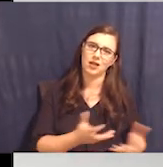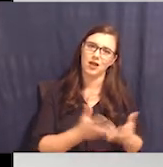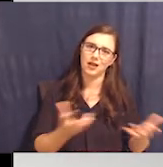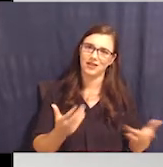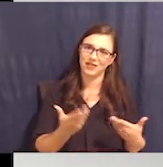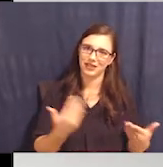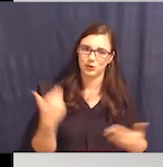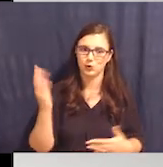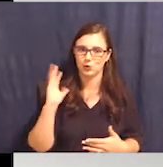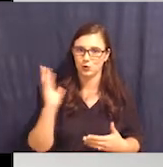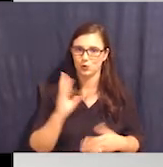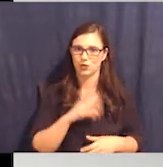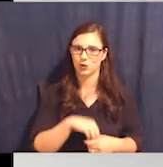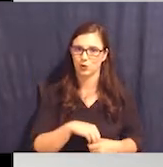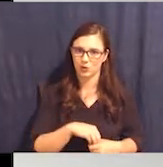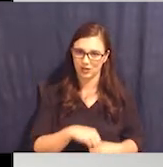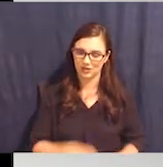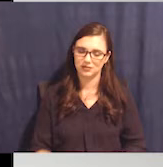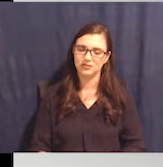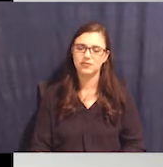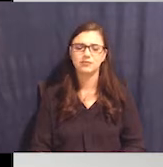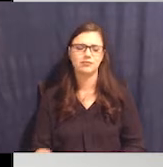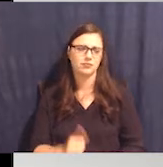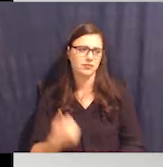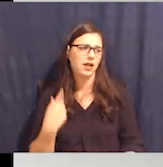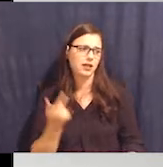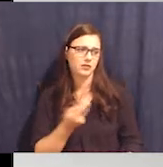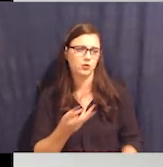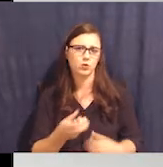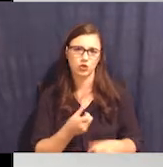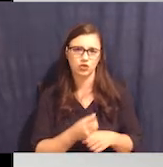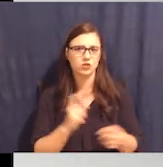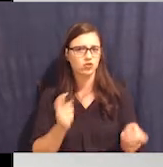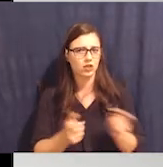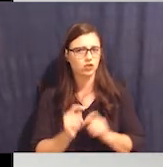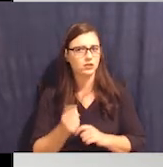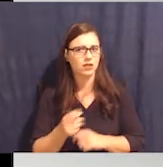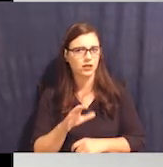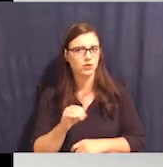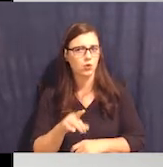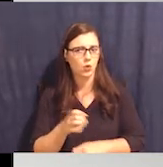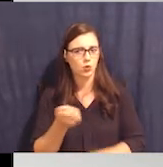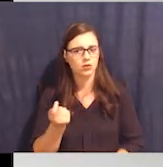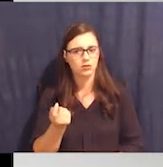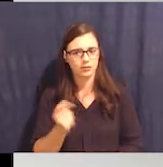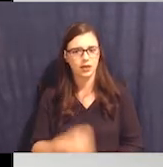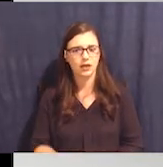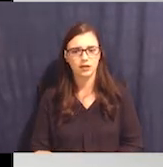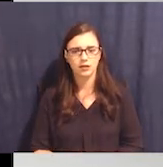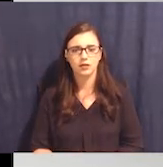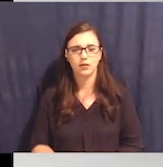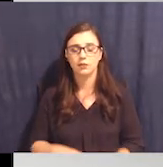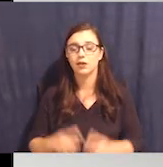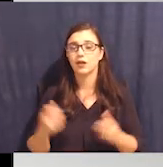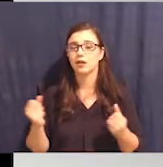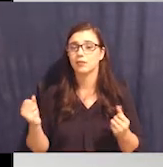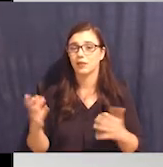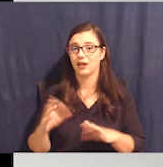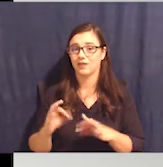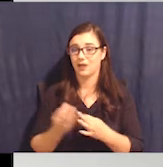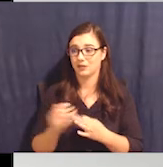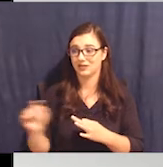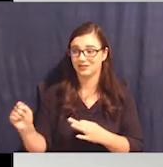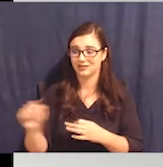of things we used to be able to deduct. Yeah, in the last few years they've changed the tax code a bit, but a lot